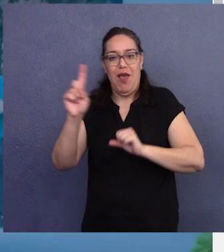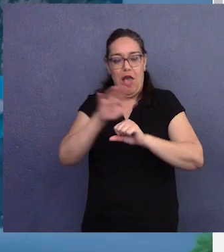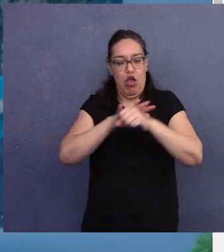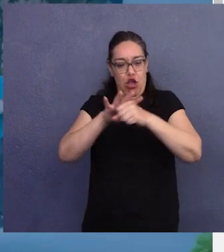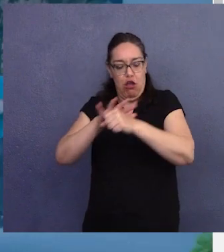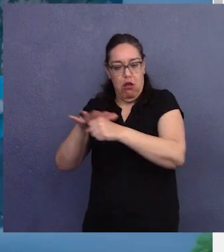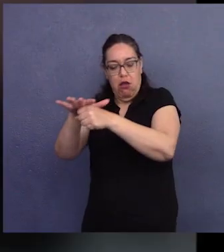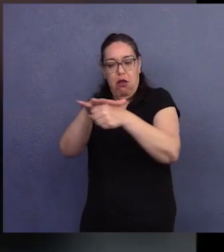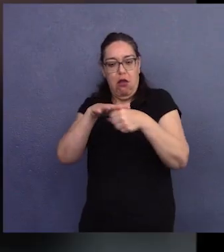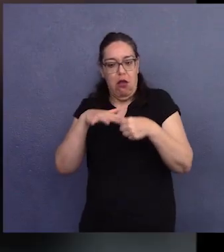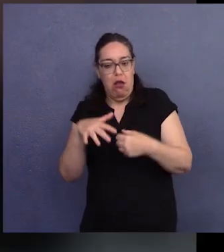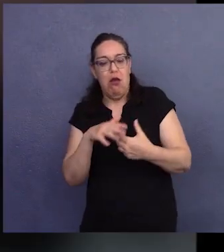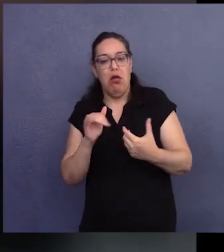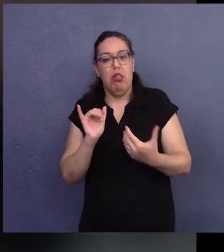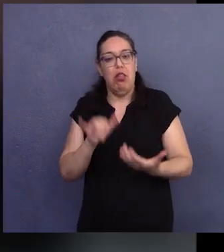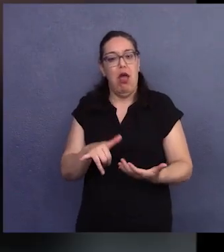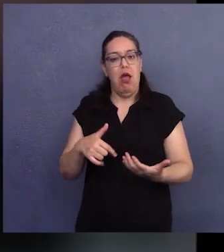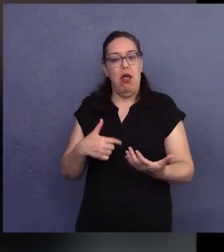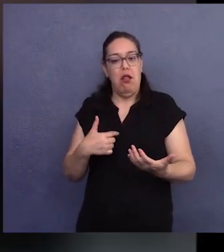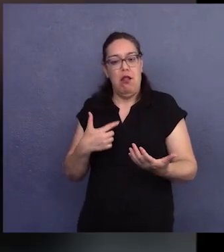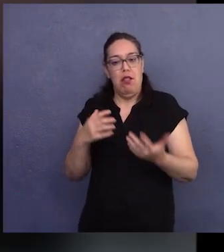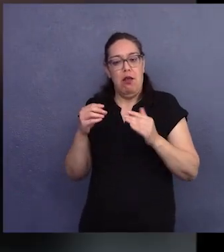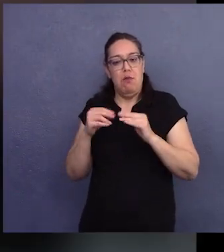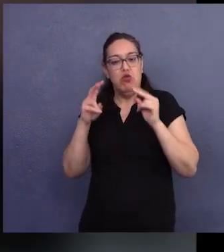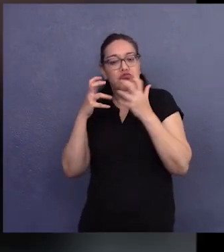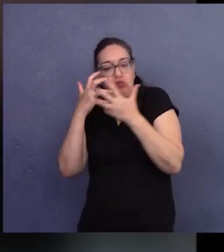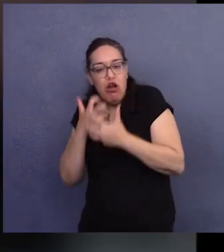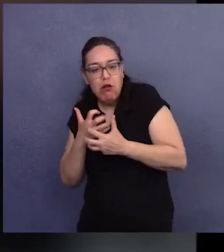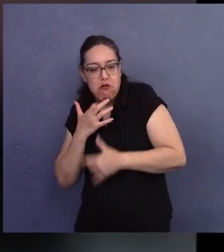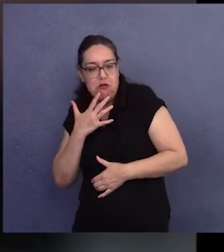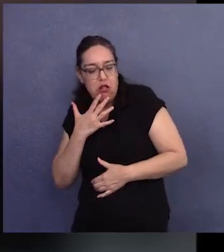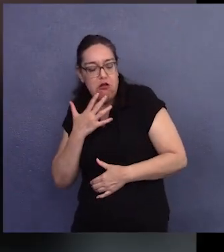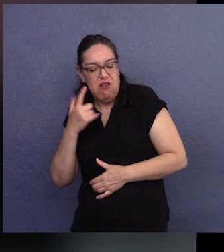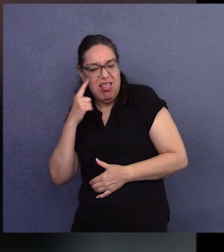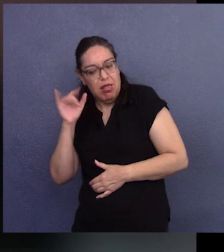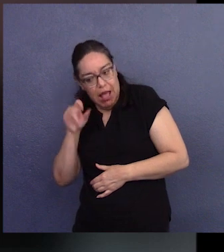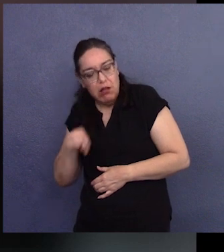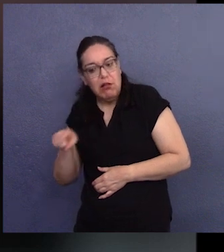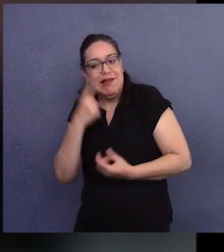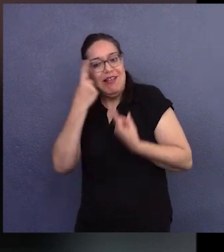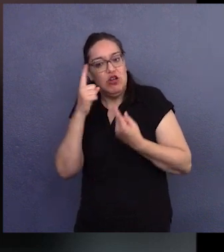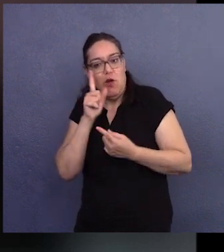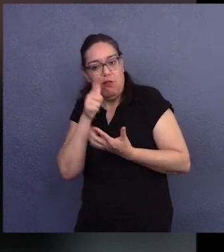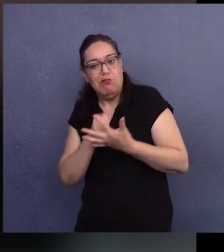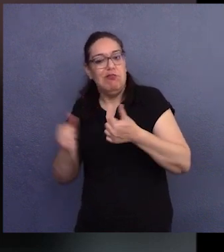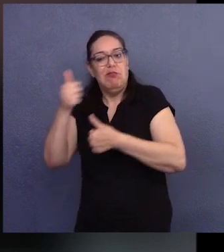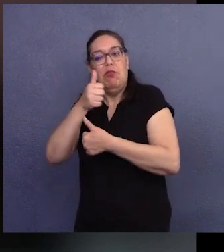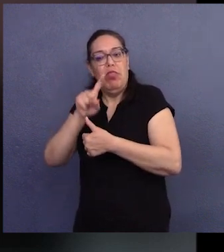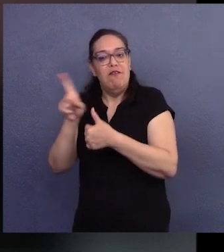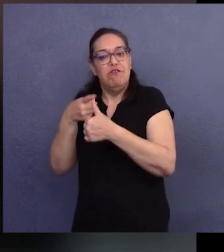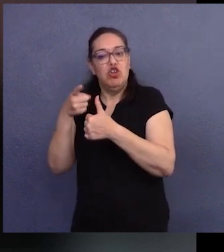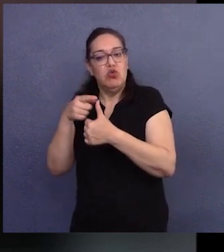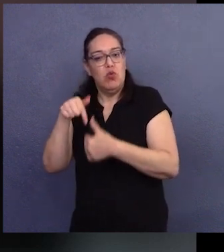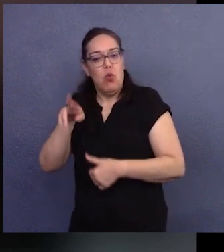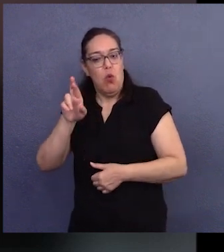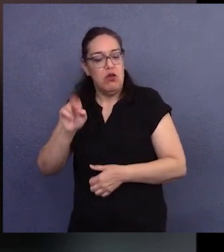are I think have the darkest color, and those are considered the first quartile. Now,